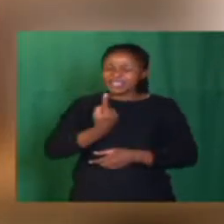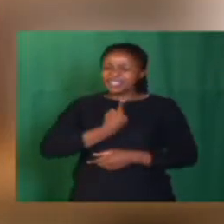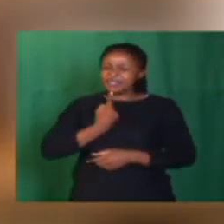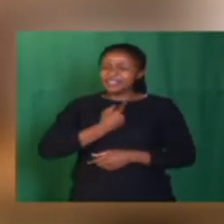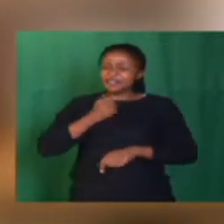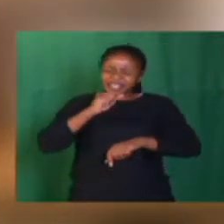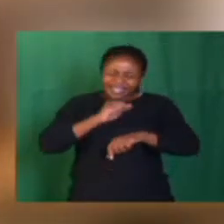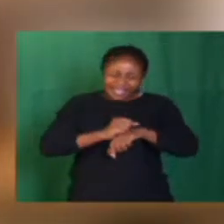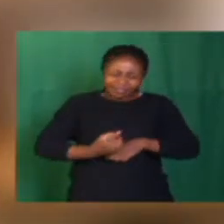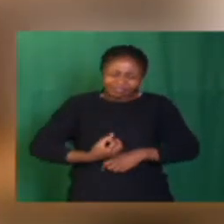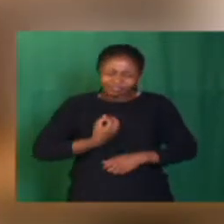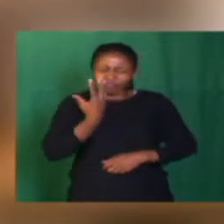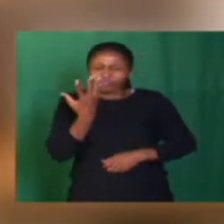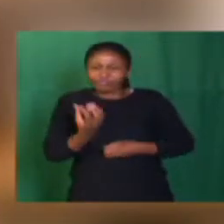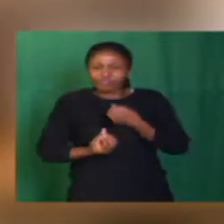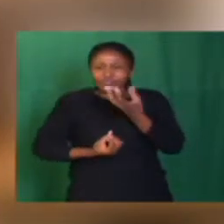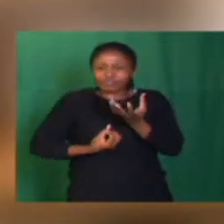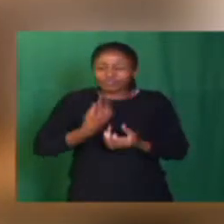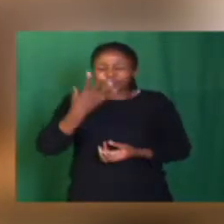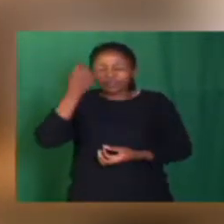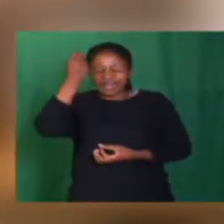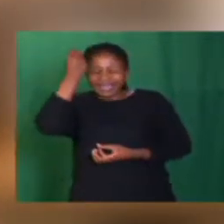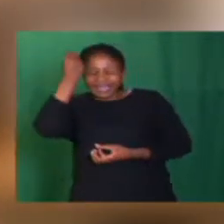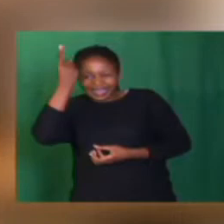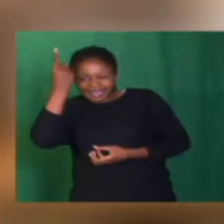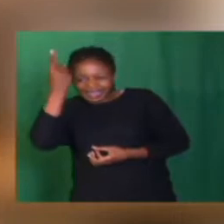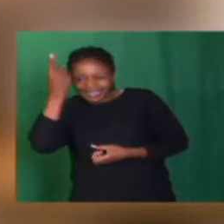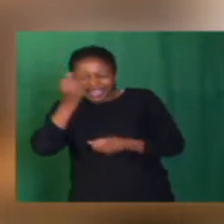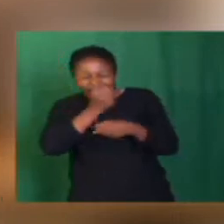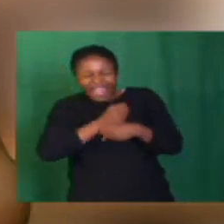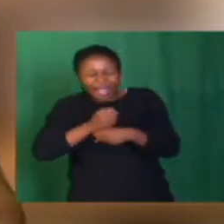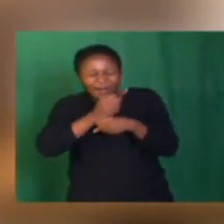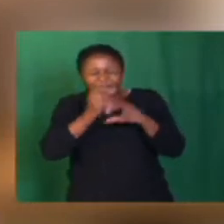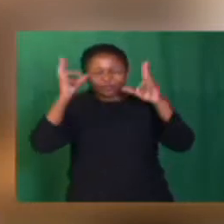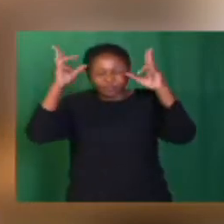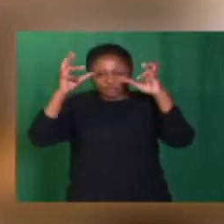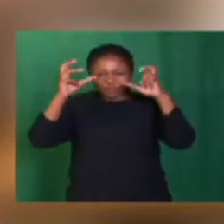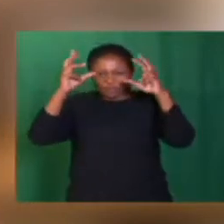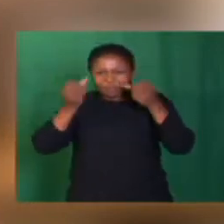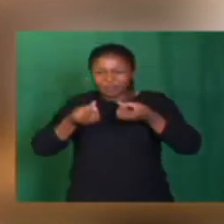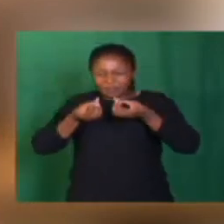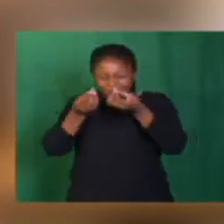Are you able to express an idea about the topic that you have been given